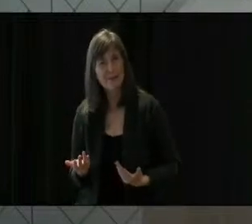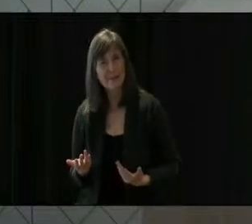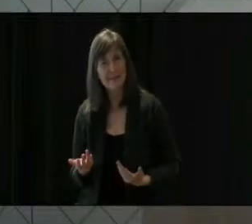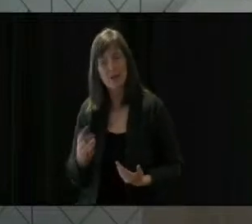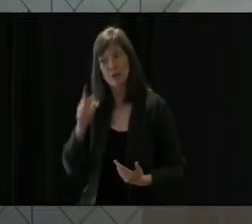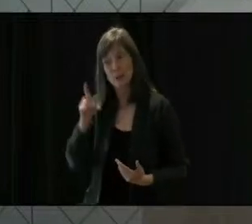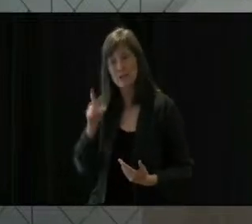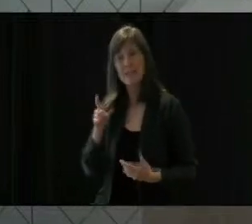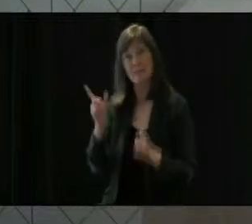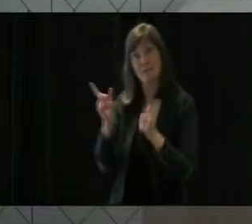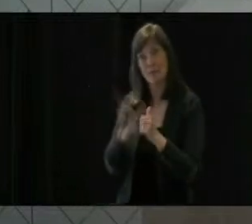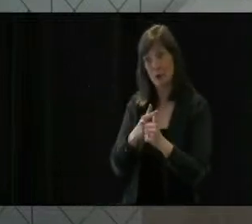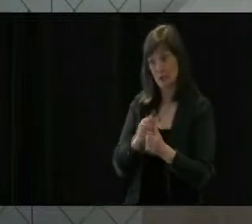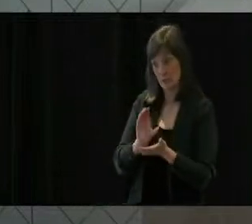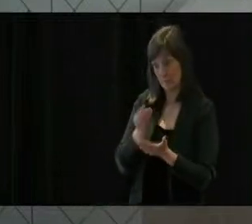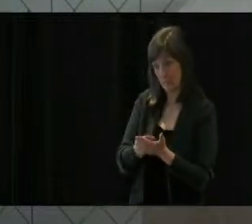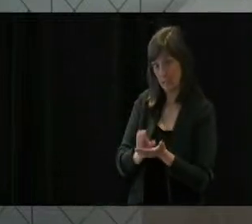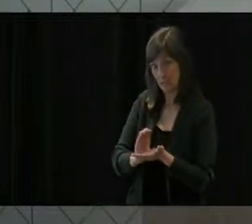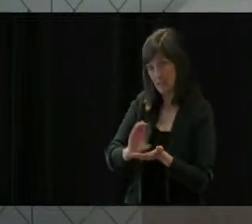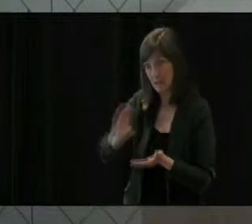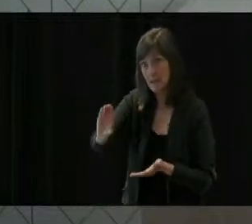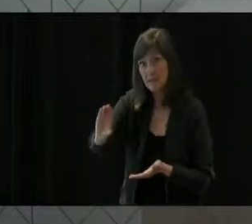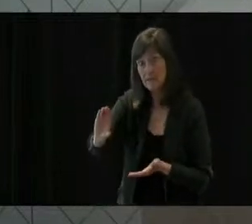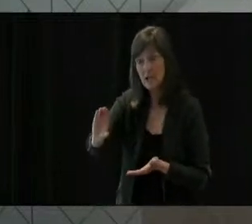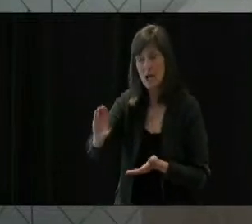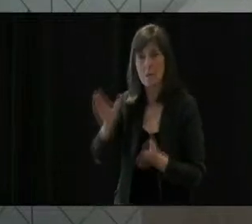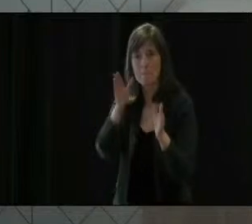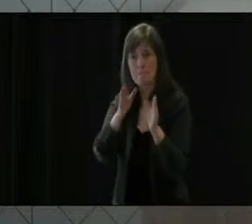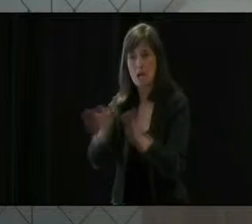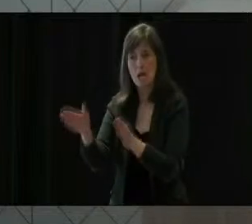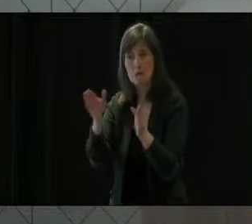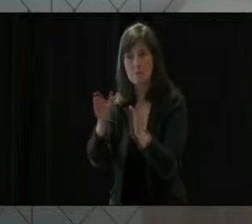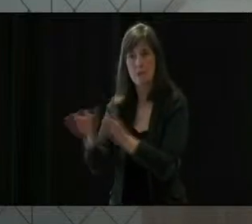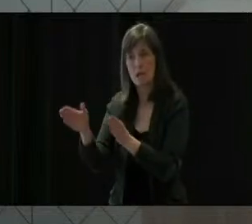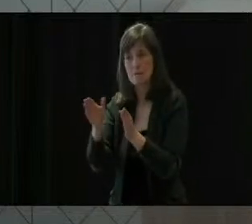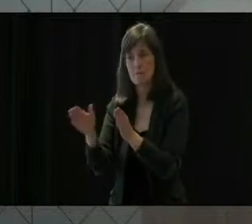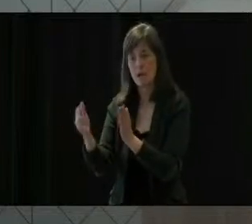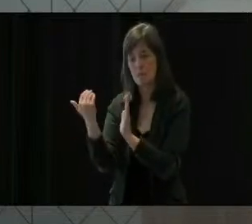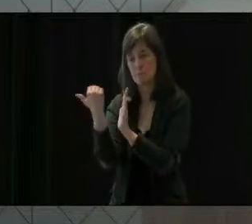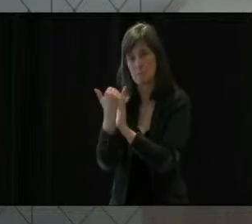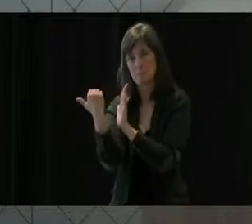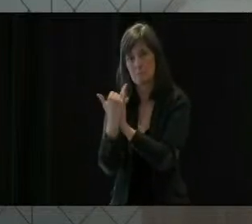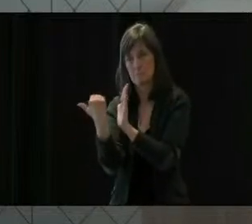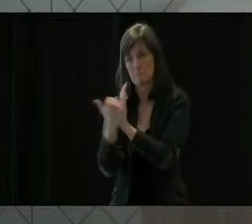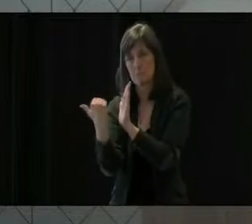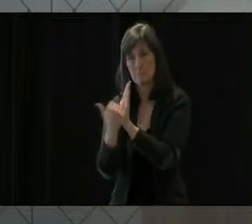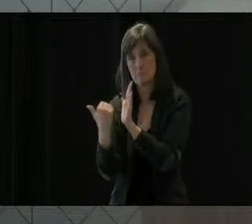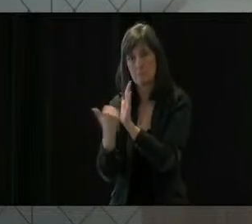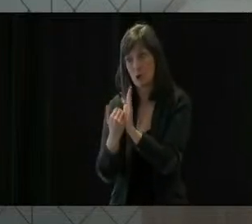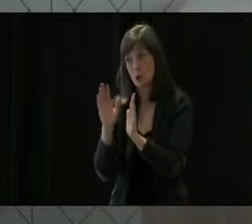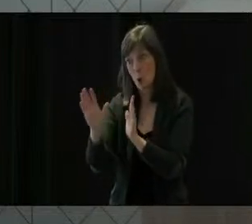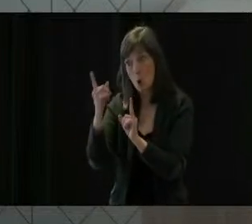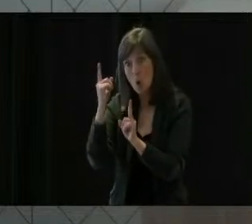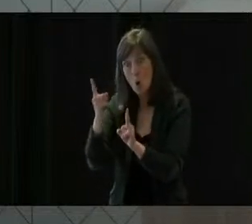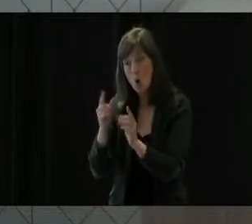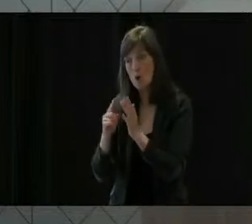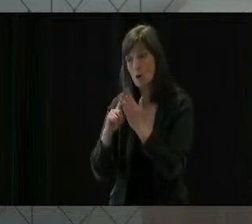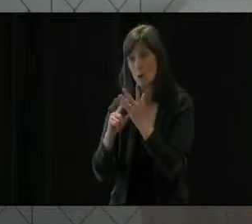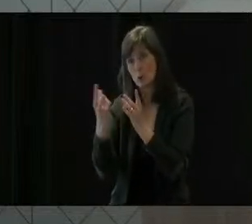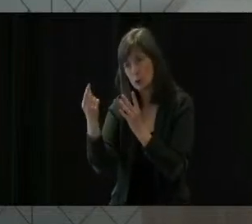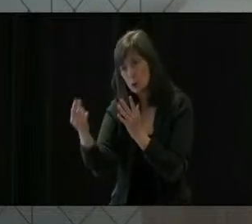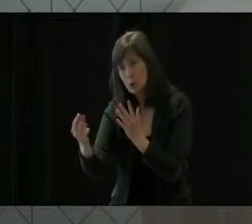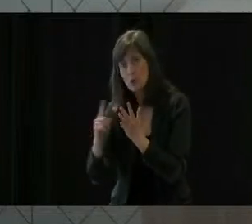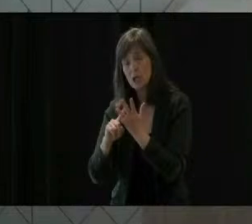very beginning, you have ways to measure what is it that you expected to achieve and how fast.